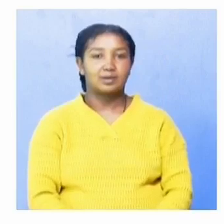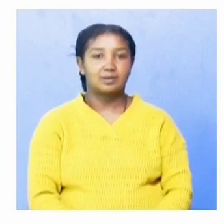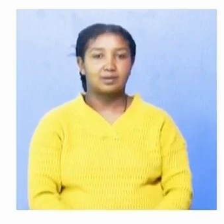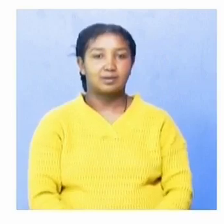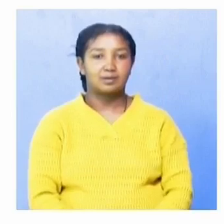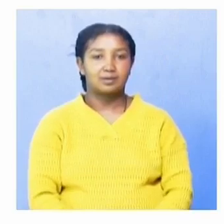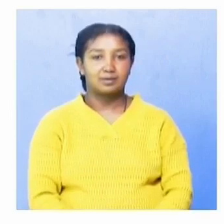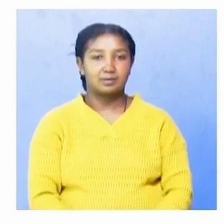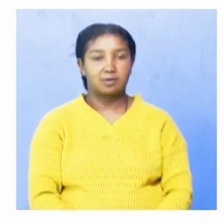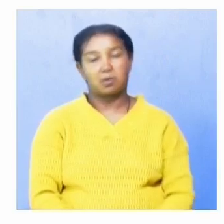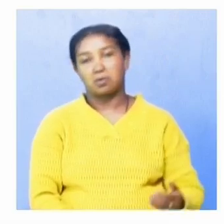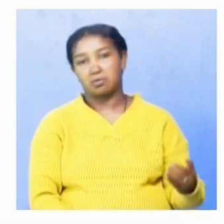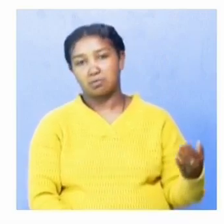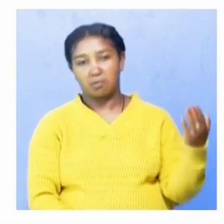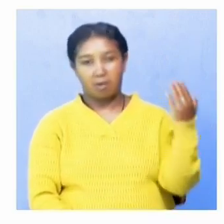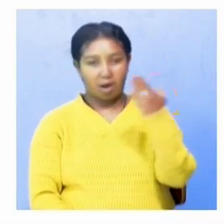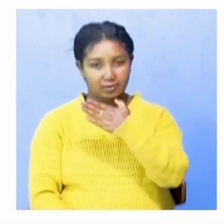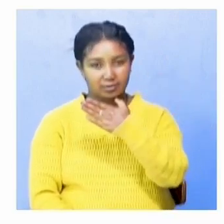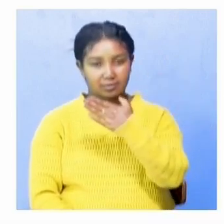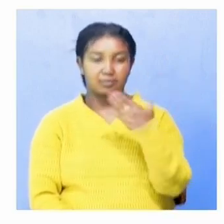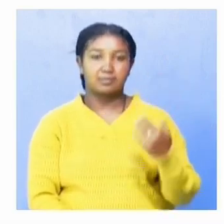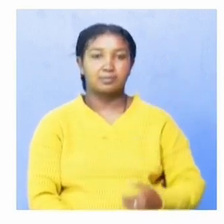or right.